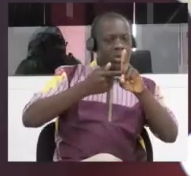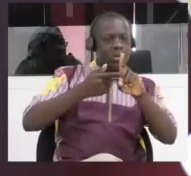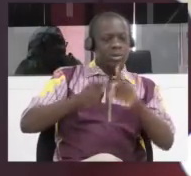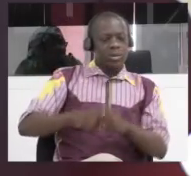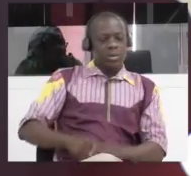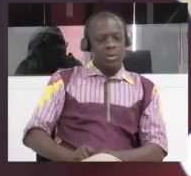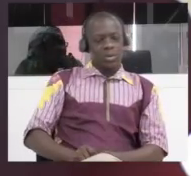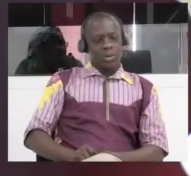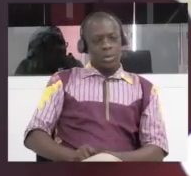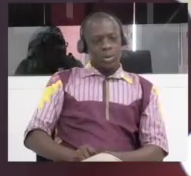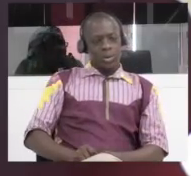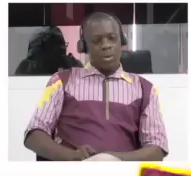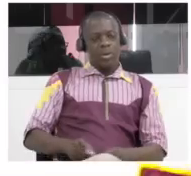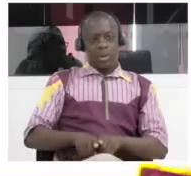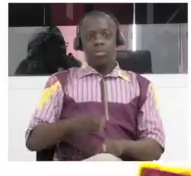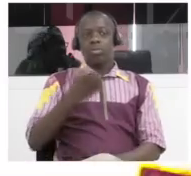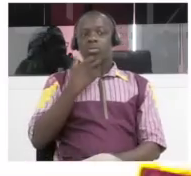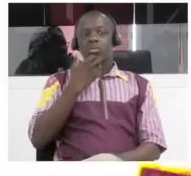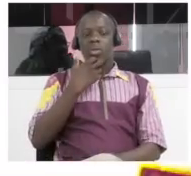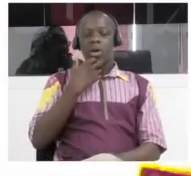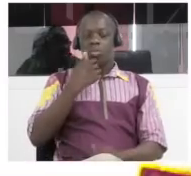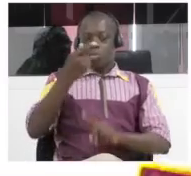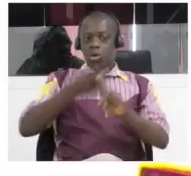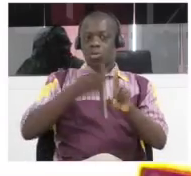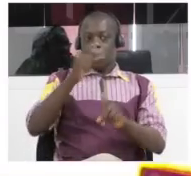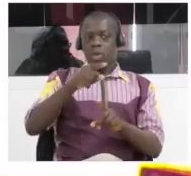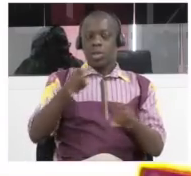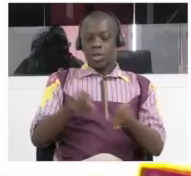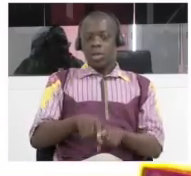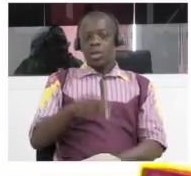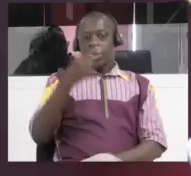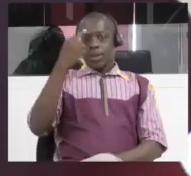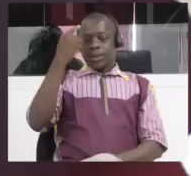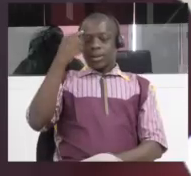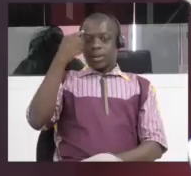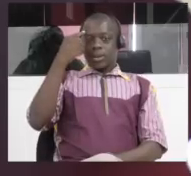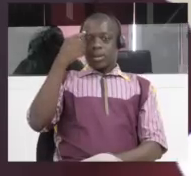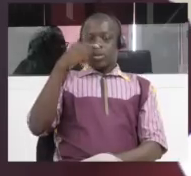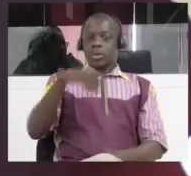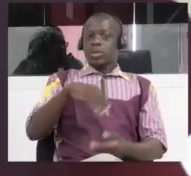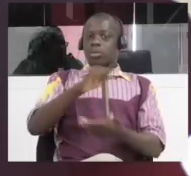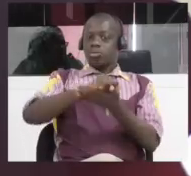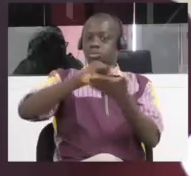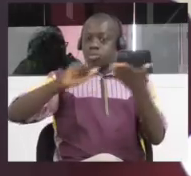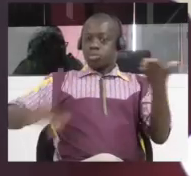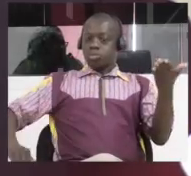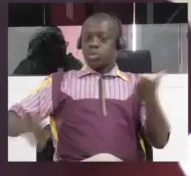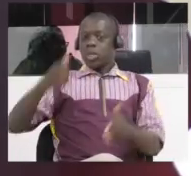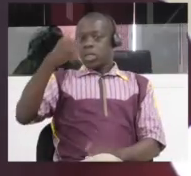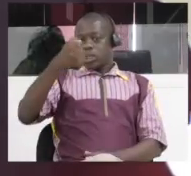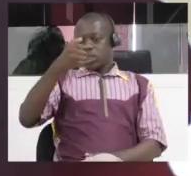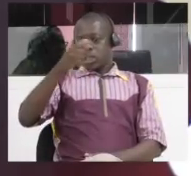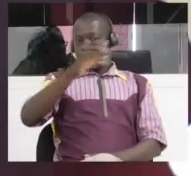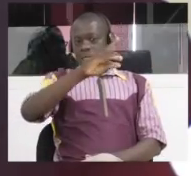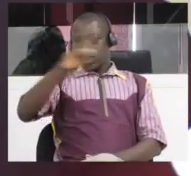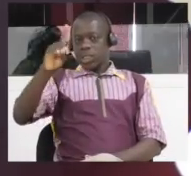The figure, the amount. Because you said, I think, you deduct $60 for food. So what was the